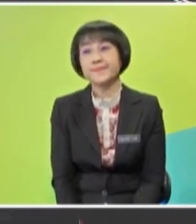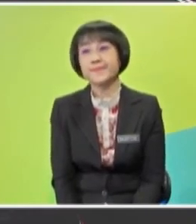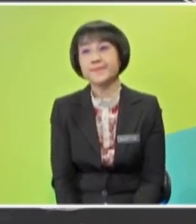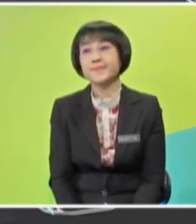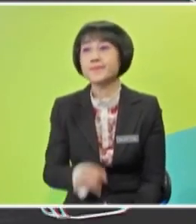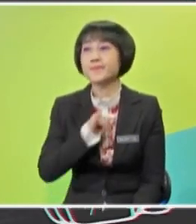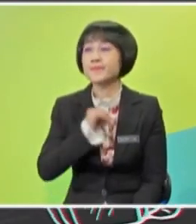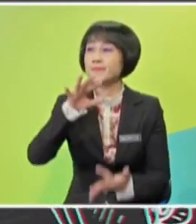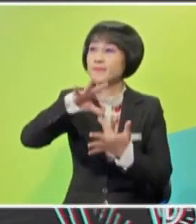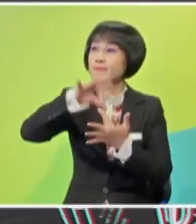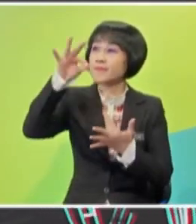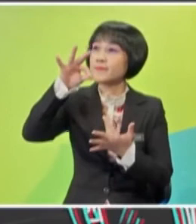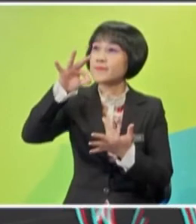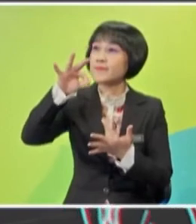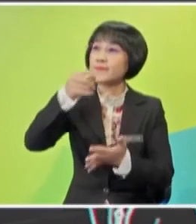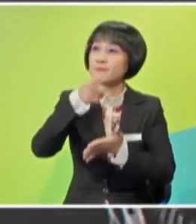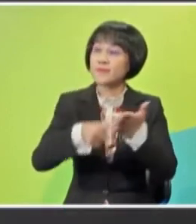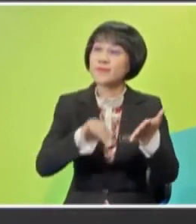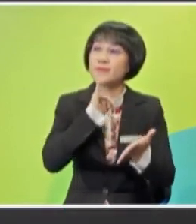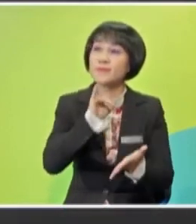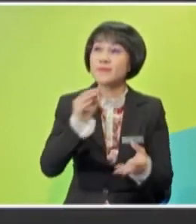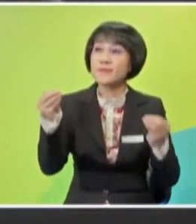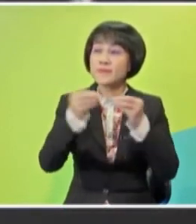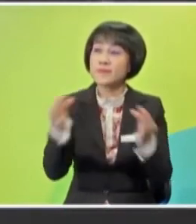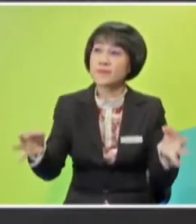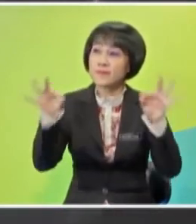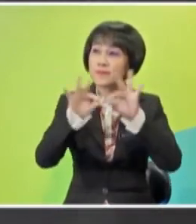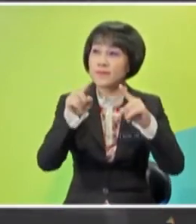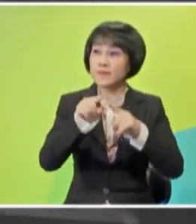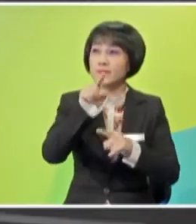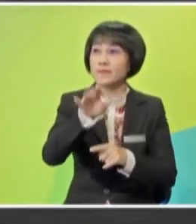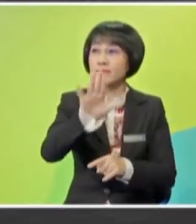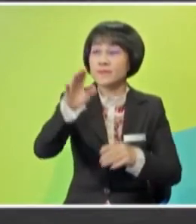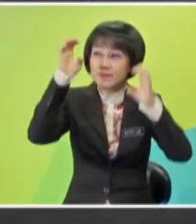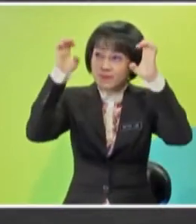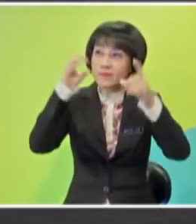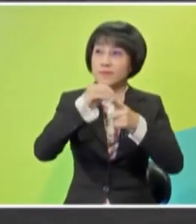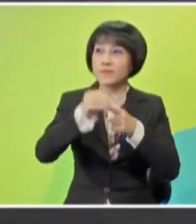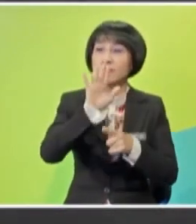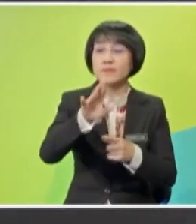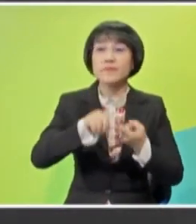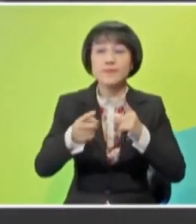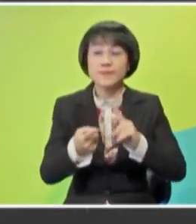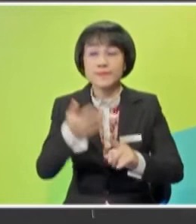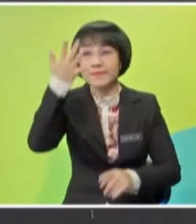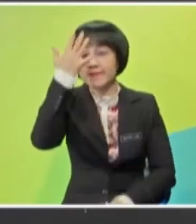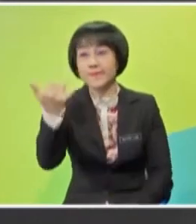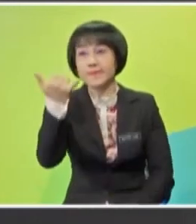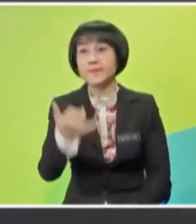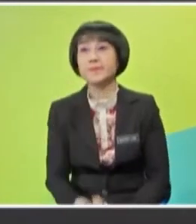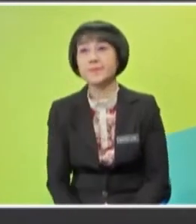I choose what's more important to you, your education or your friends. Okay. Why? Okay.